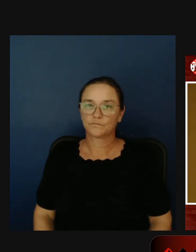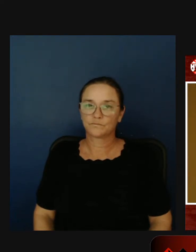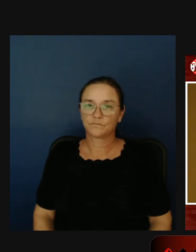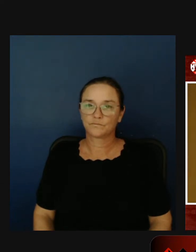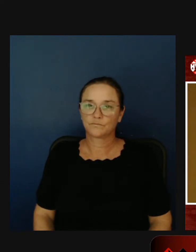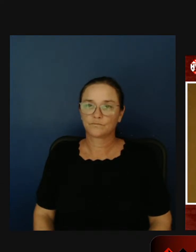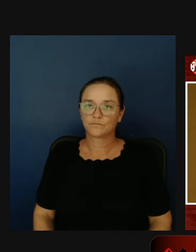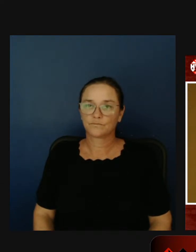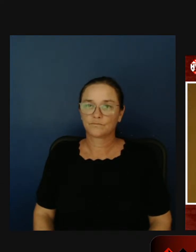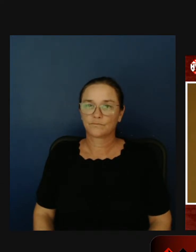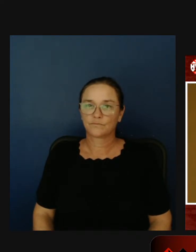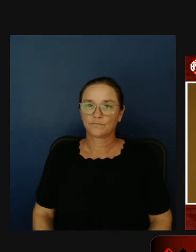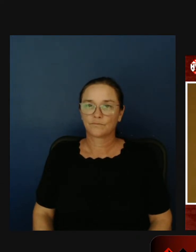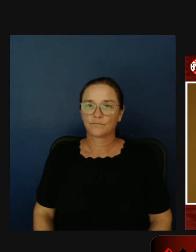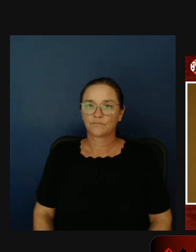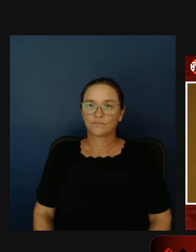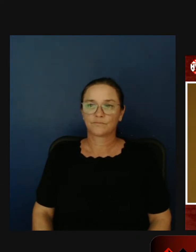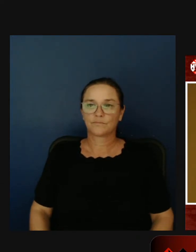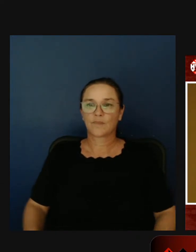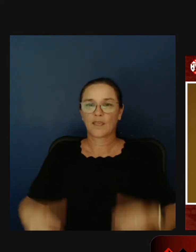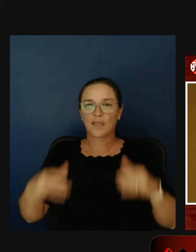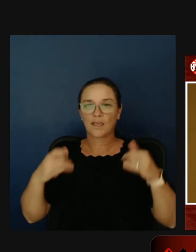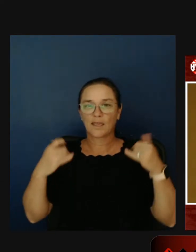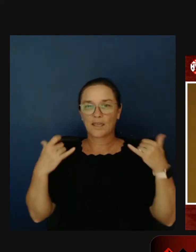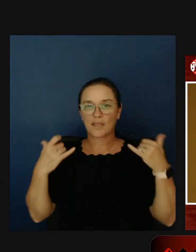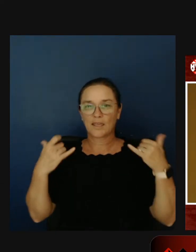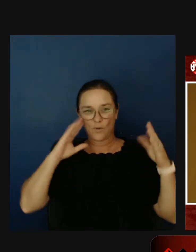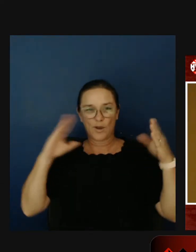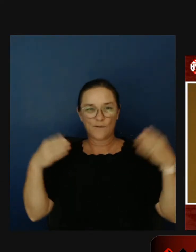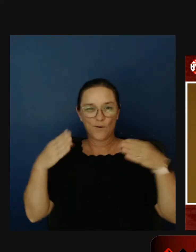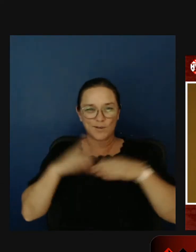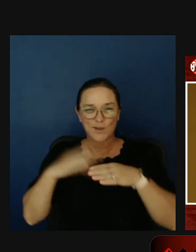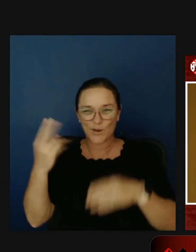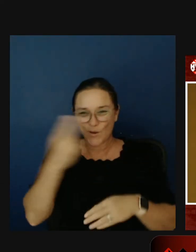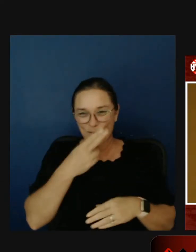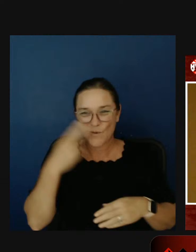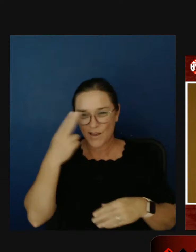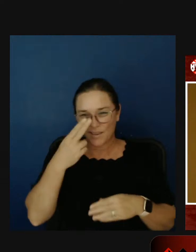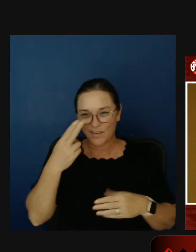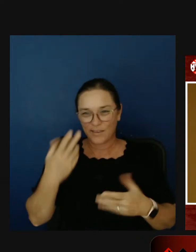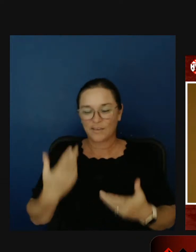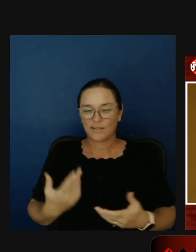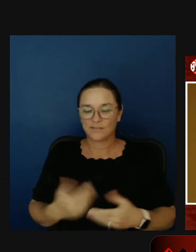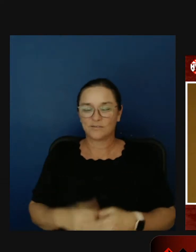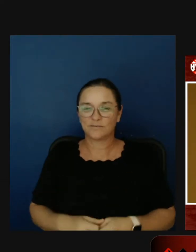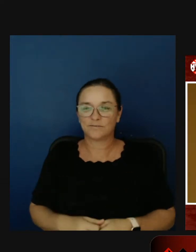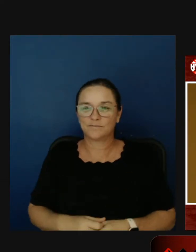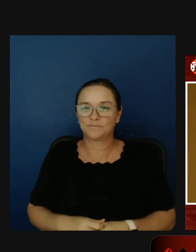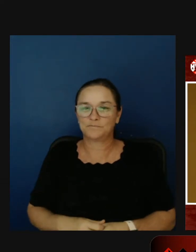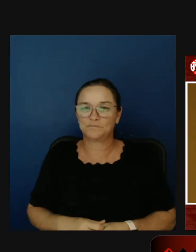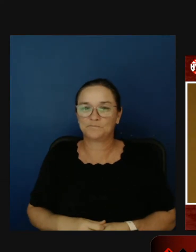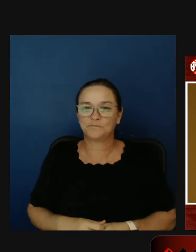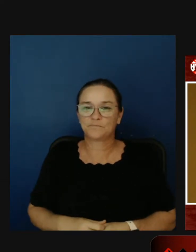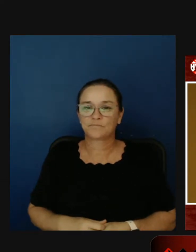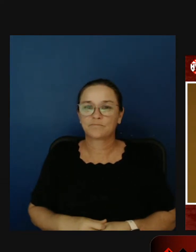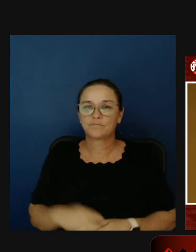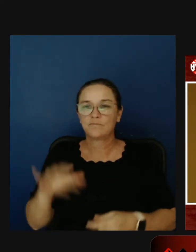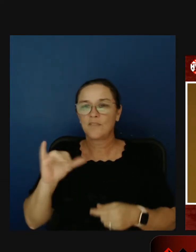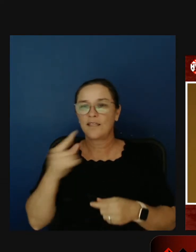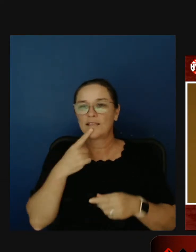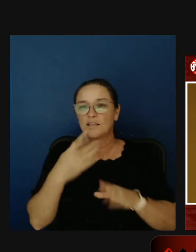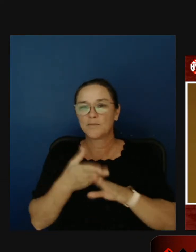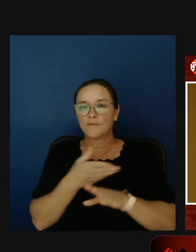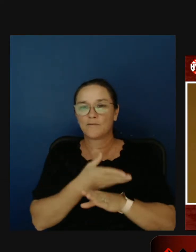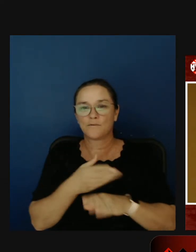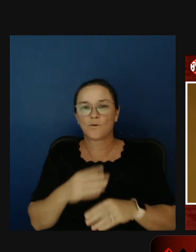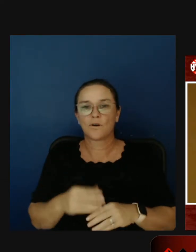Now we're going to switch gears again, and I'm going to focus the rest of the talk on Hawaii, because who doesn't want to see Hawaii? So, as I said earlier, Hawaii's been mapped a lot.